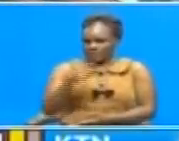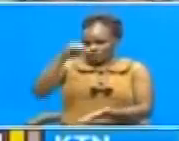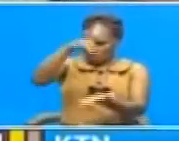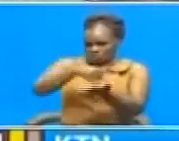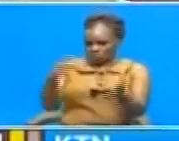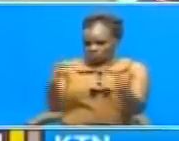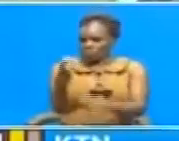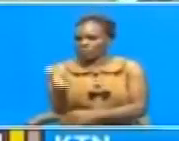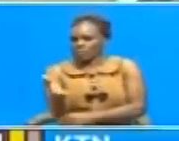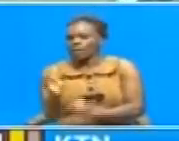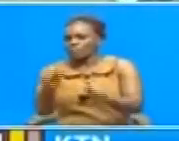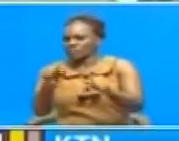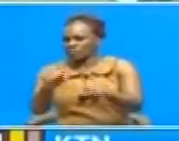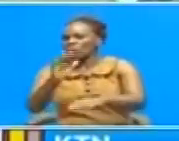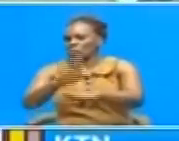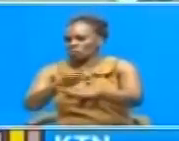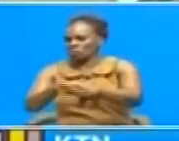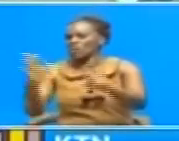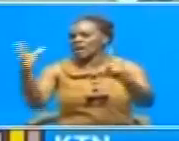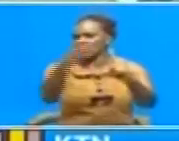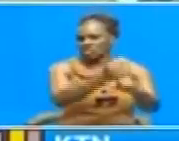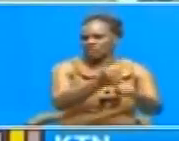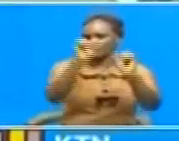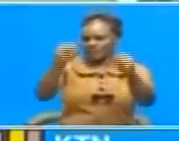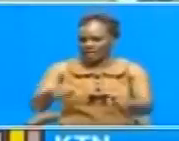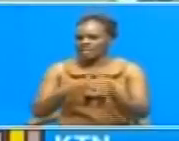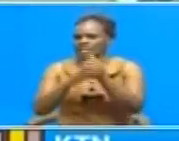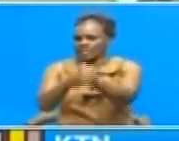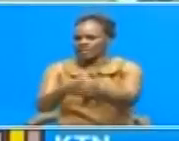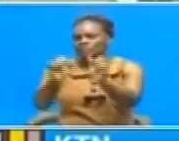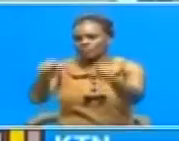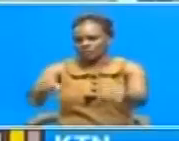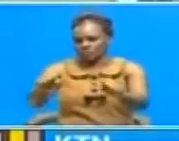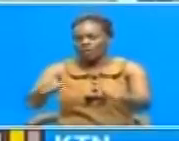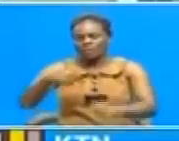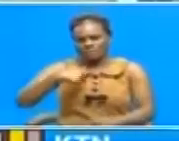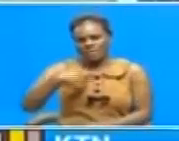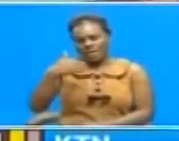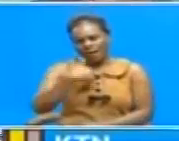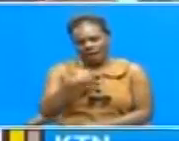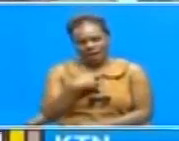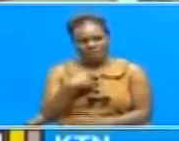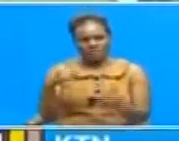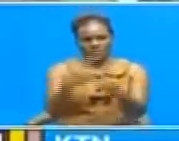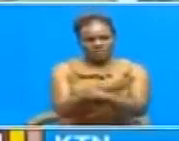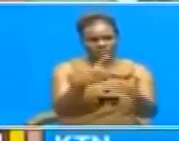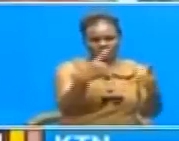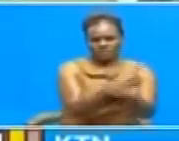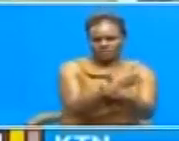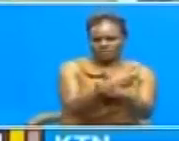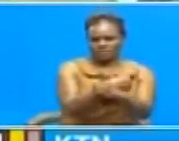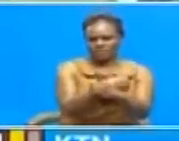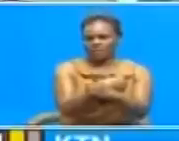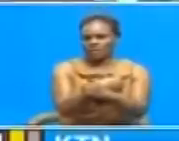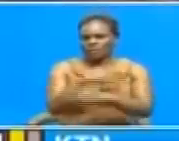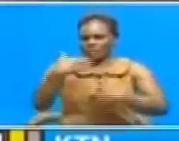me in their team, something good may come out and we may take the league. So, you know, as I have the various couple of our local